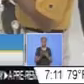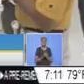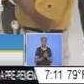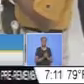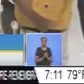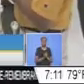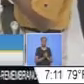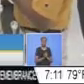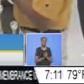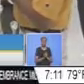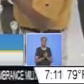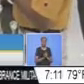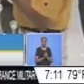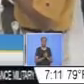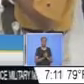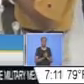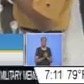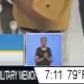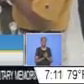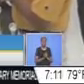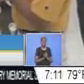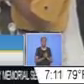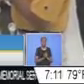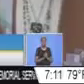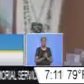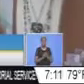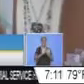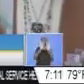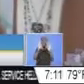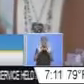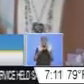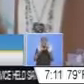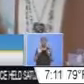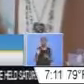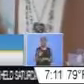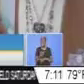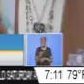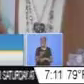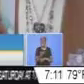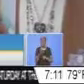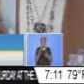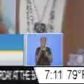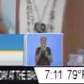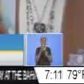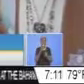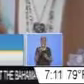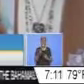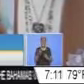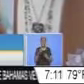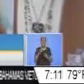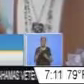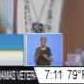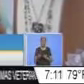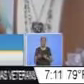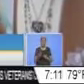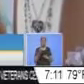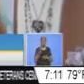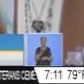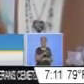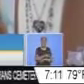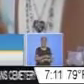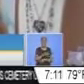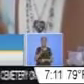business is booming on Sundays. Sunday is just like any other regular day here in